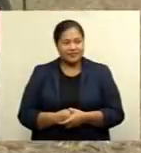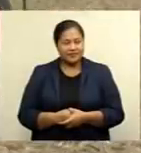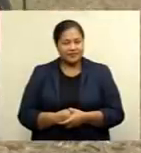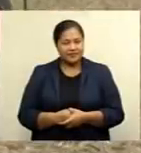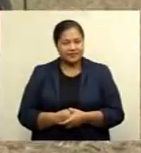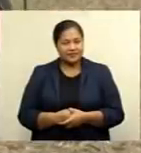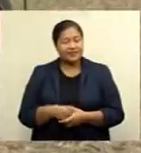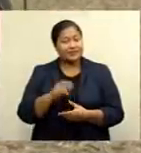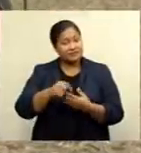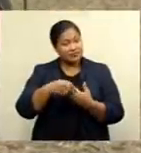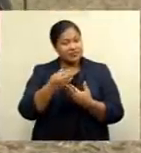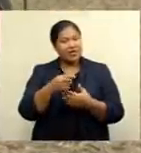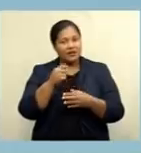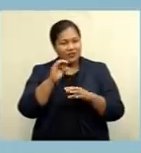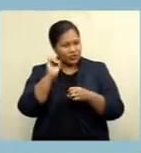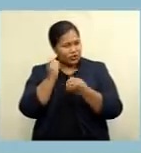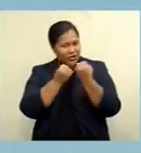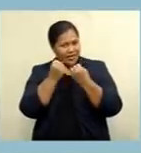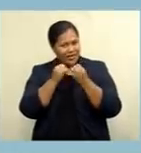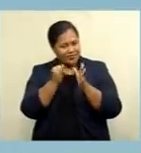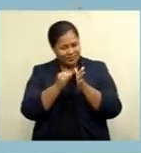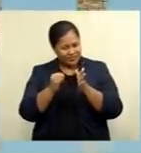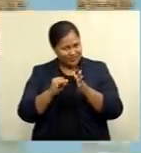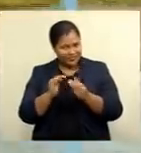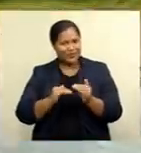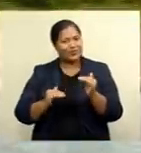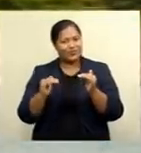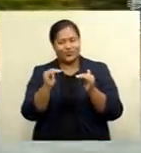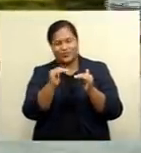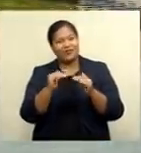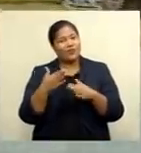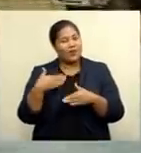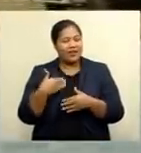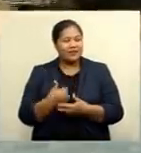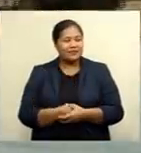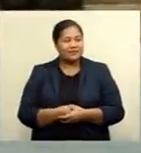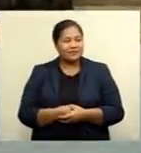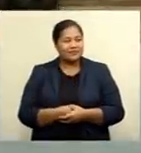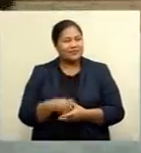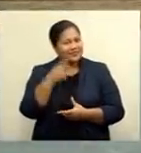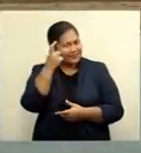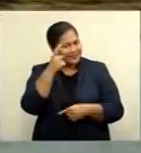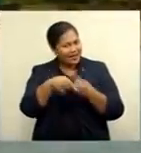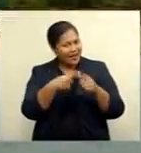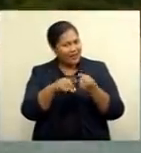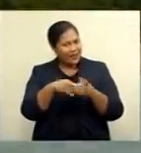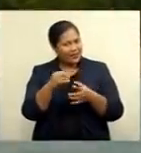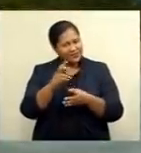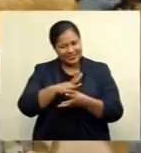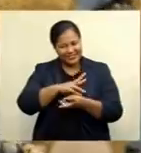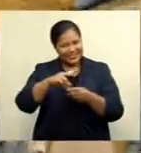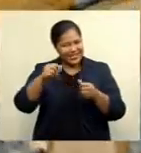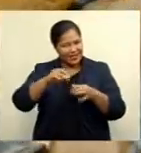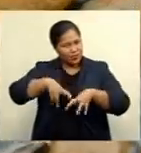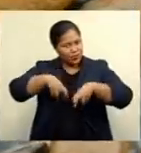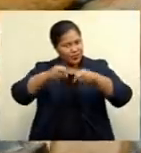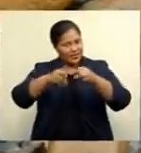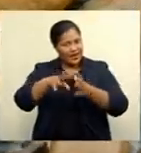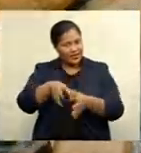Still to come, sugarcane production progressing well. And concerns about illegal sand and gravel